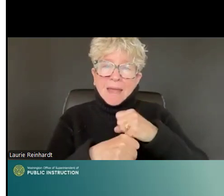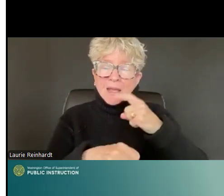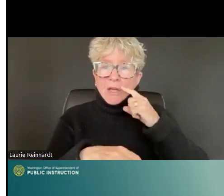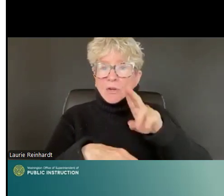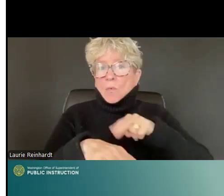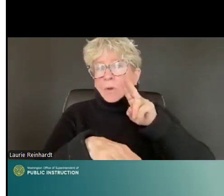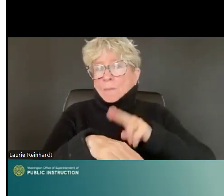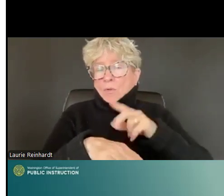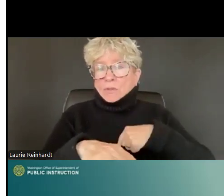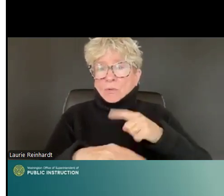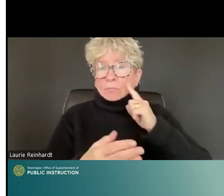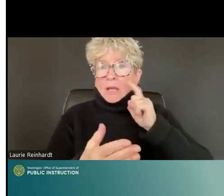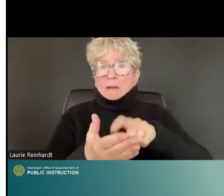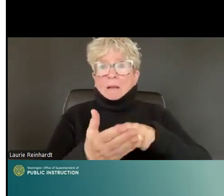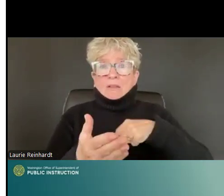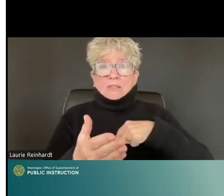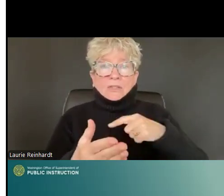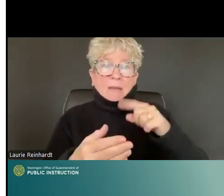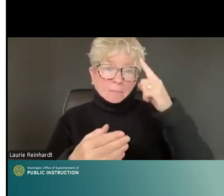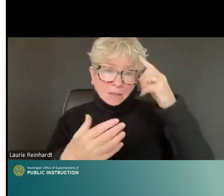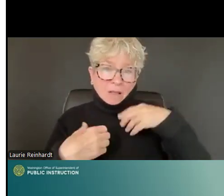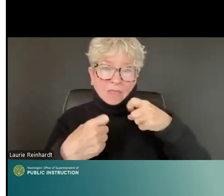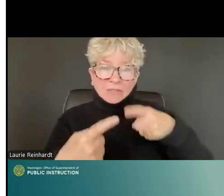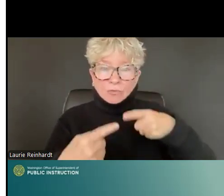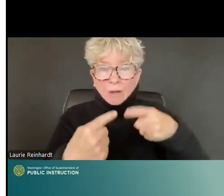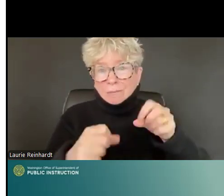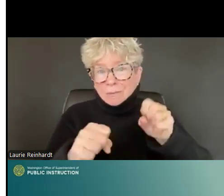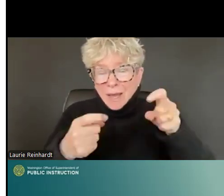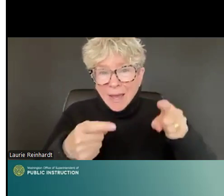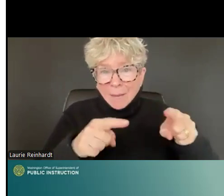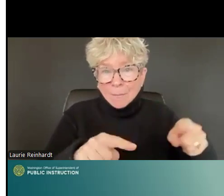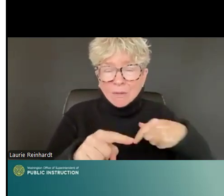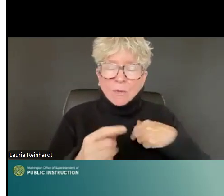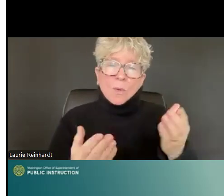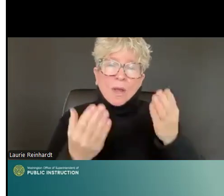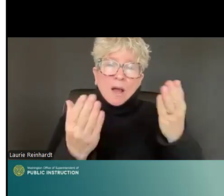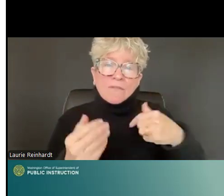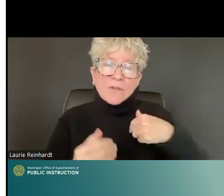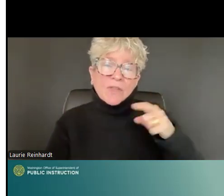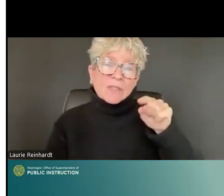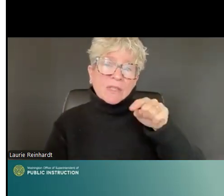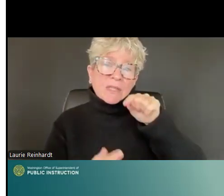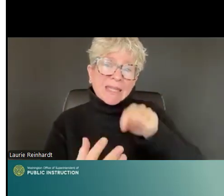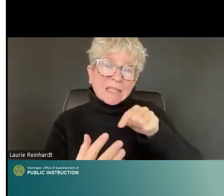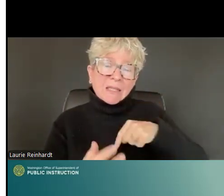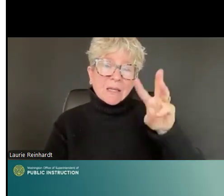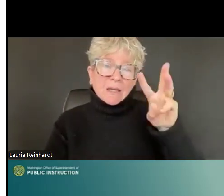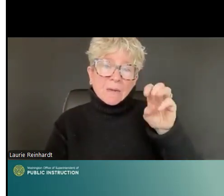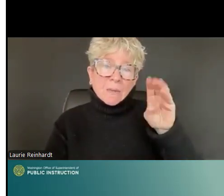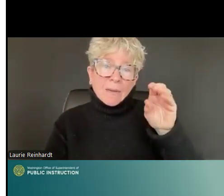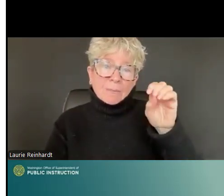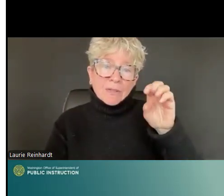another. We're offering this webinar in the hopes that schools deepen their integration of mental